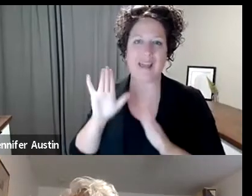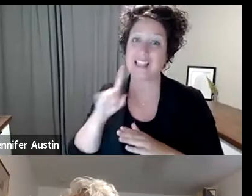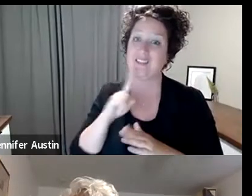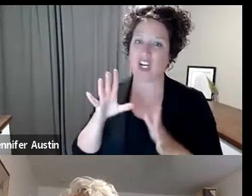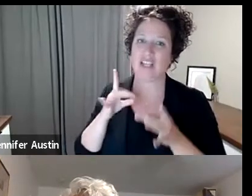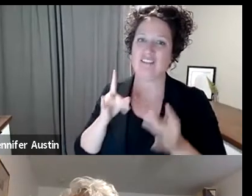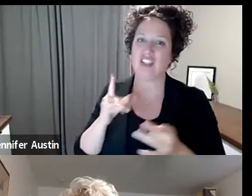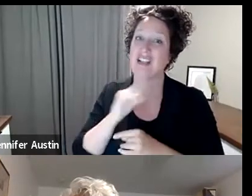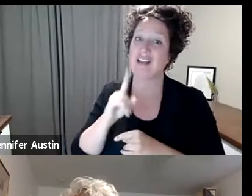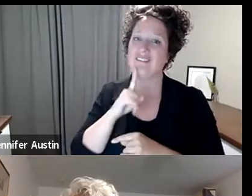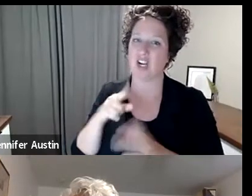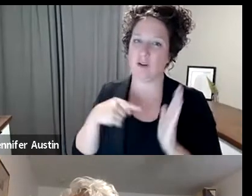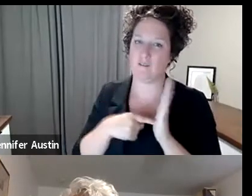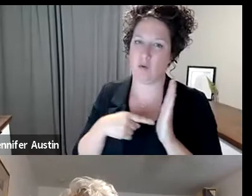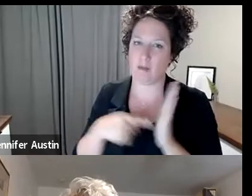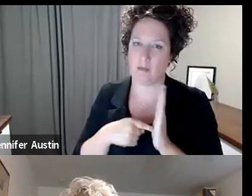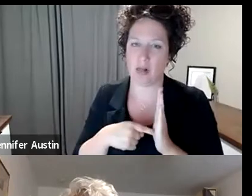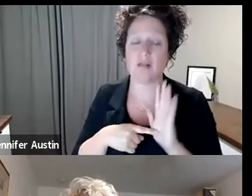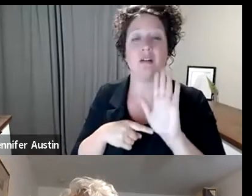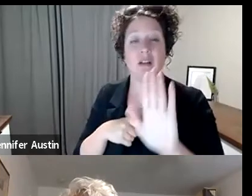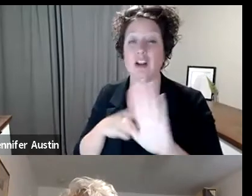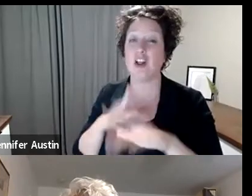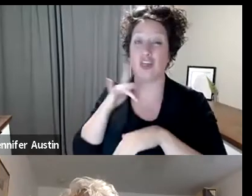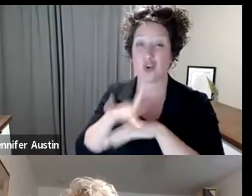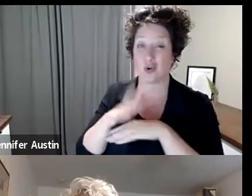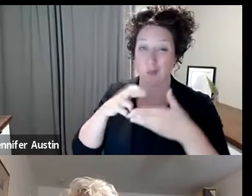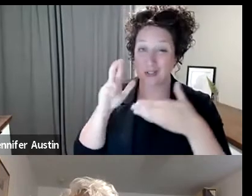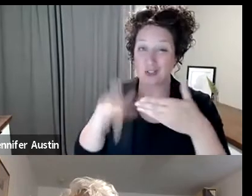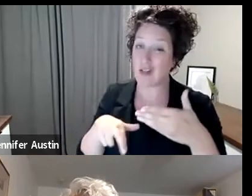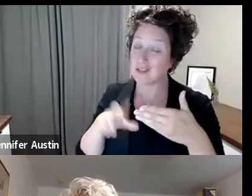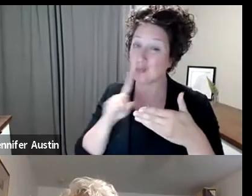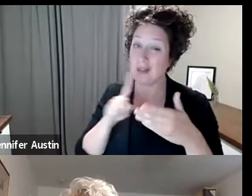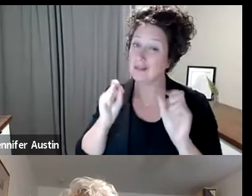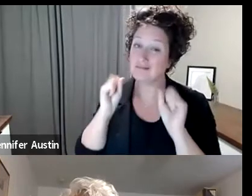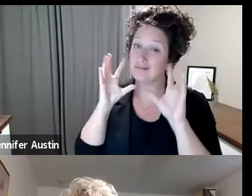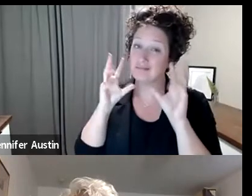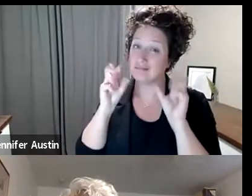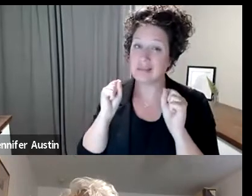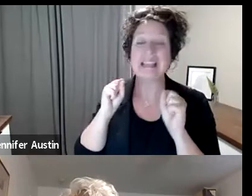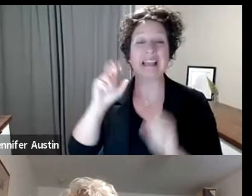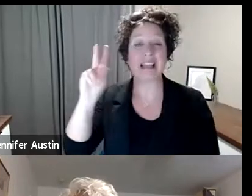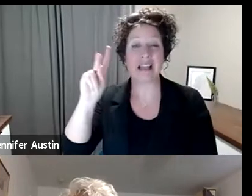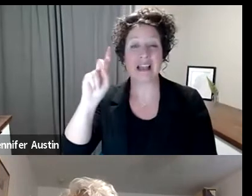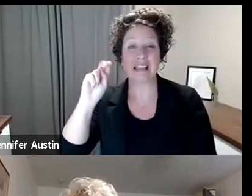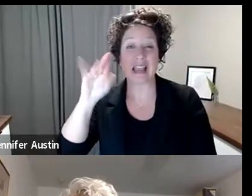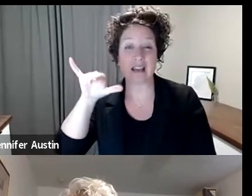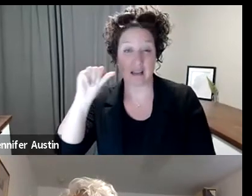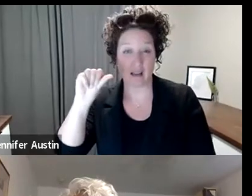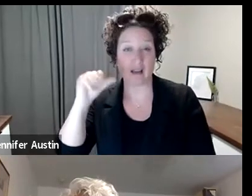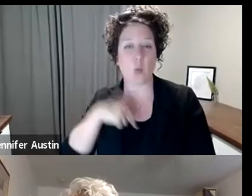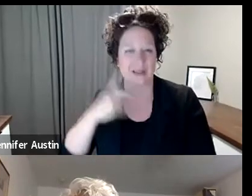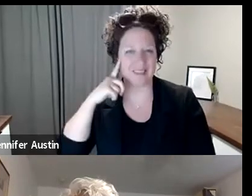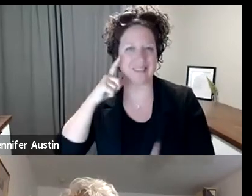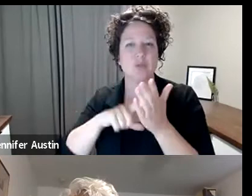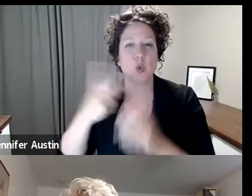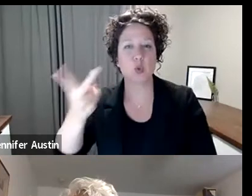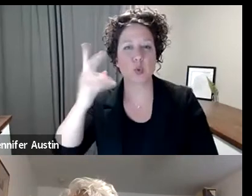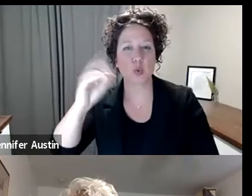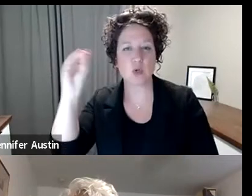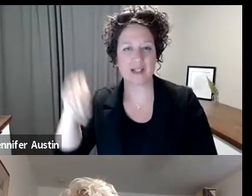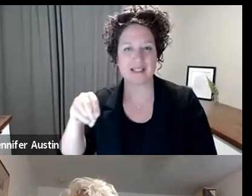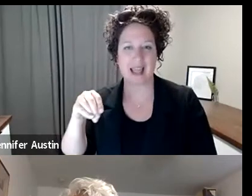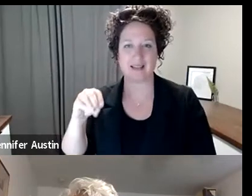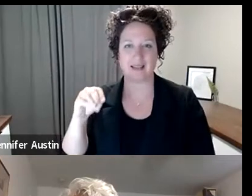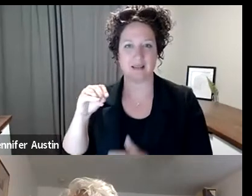and very affordable. The early results on this are pretty breathtaking. In Kenya, we've seen 2% of the population lifted out